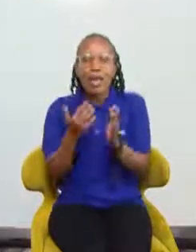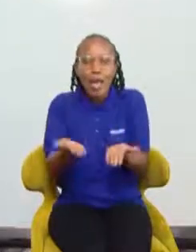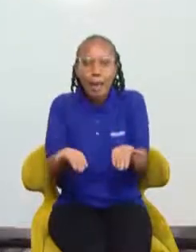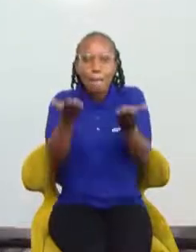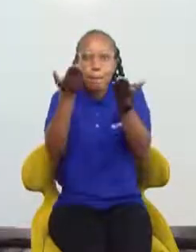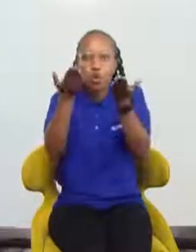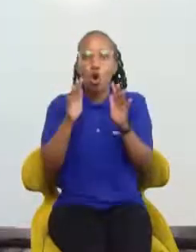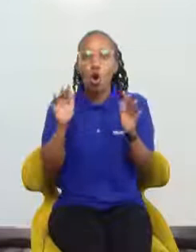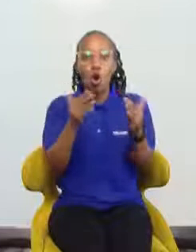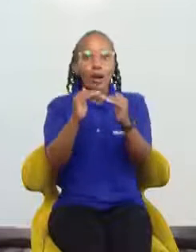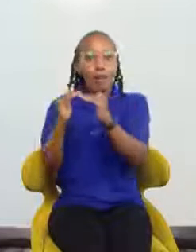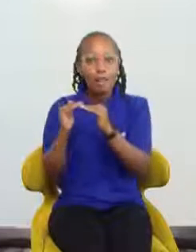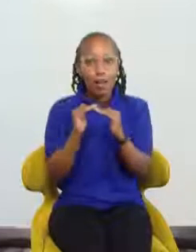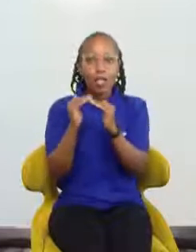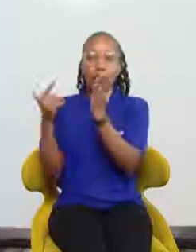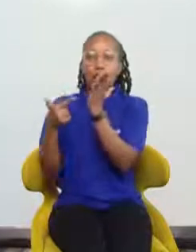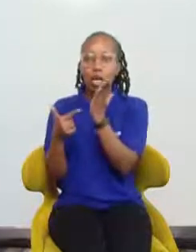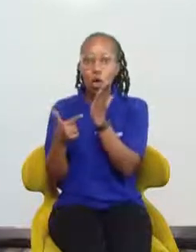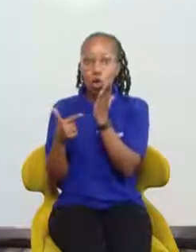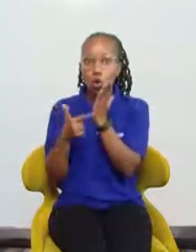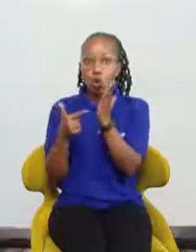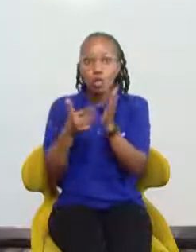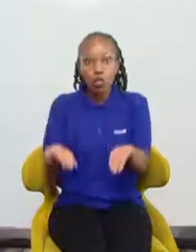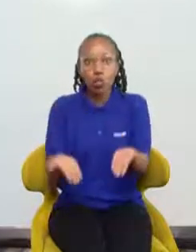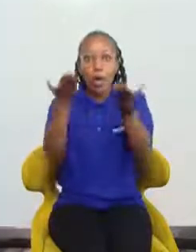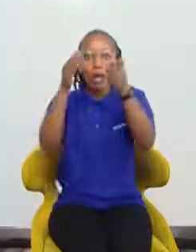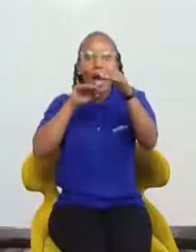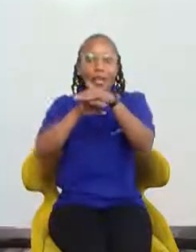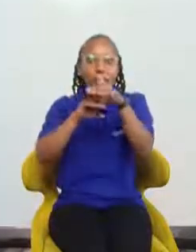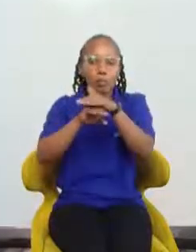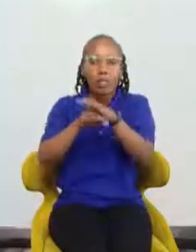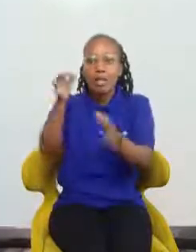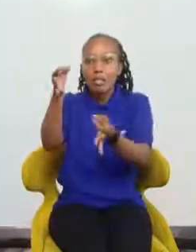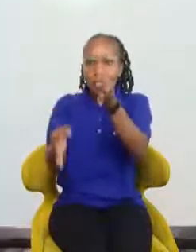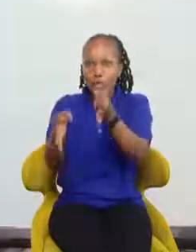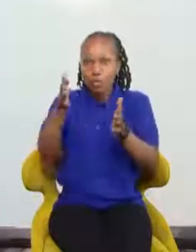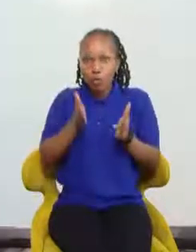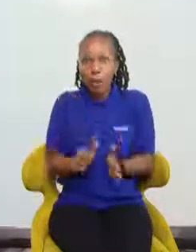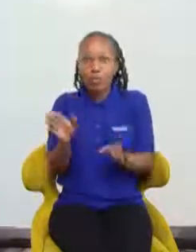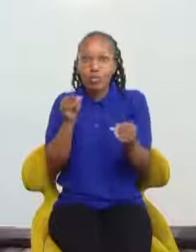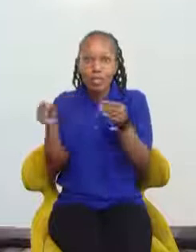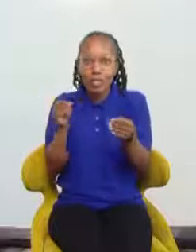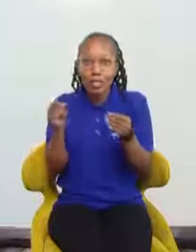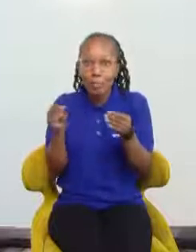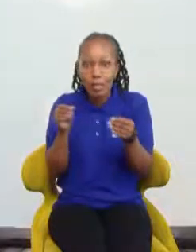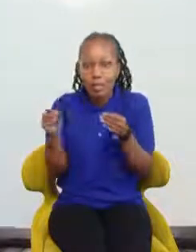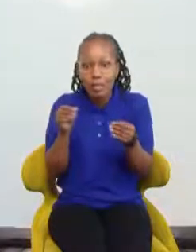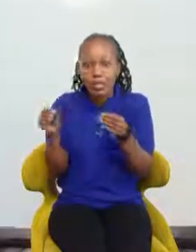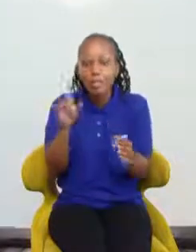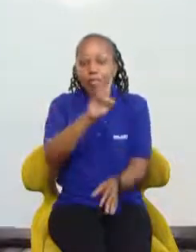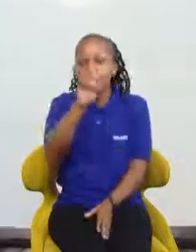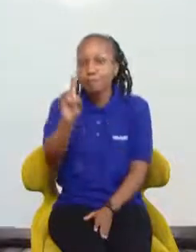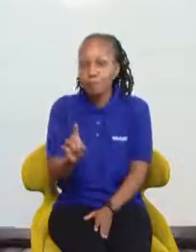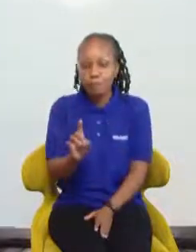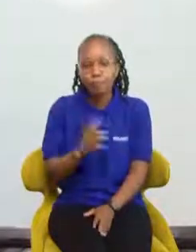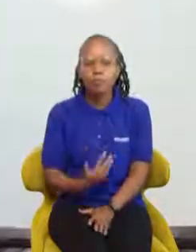or leverage technology to enhance access to justice for persons with disabilities, for the interest of time? The